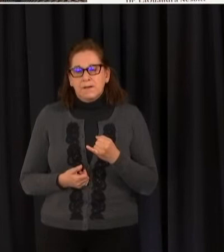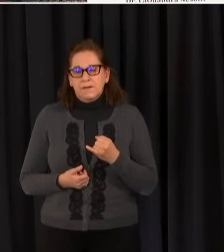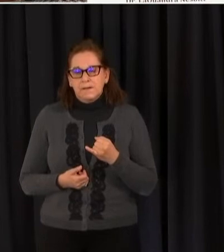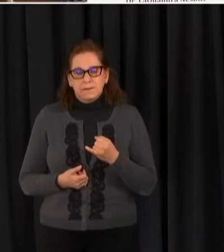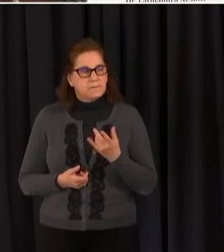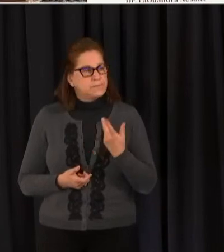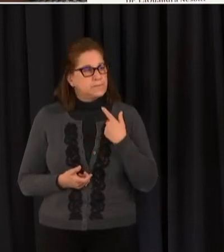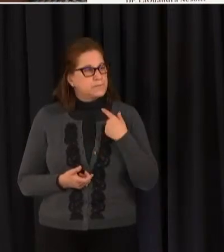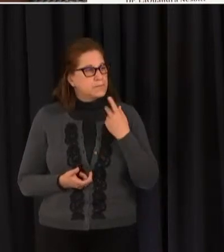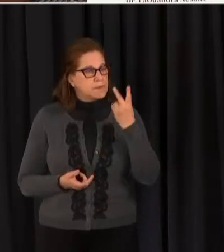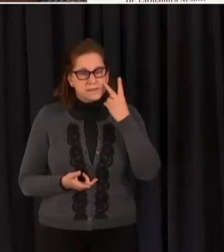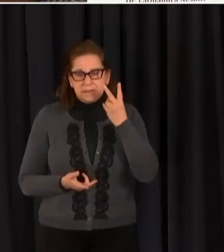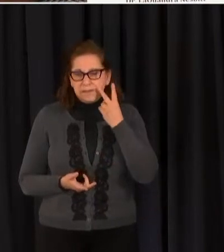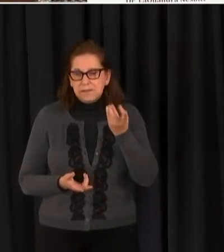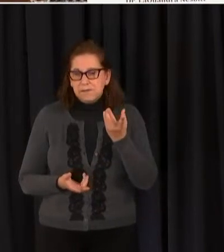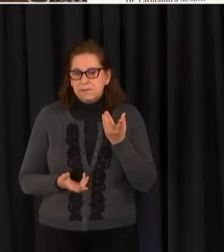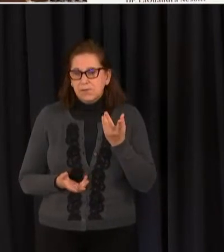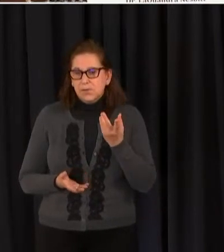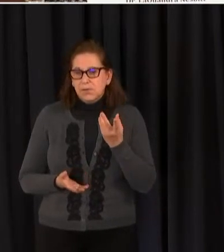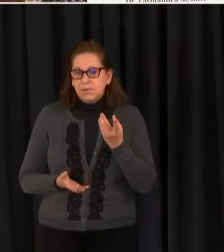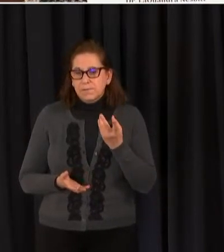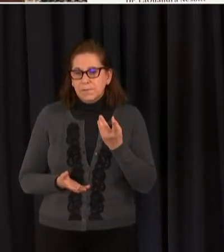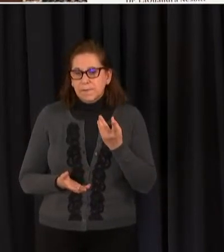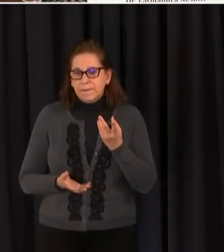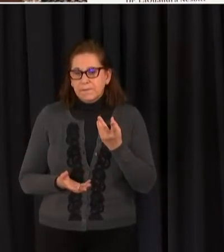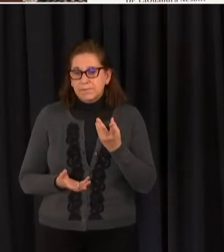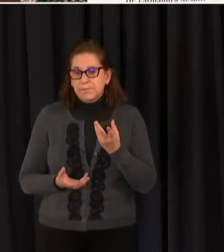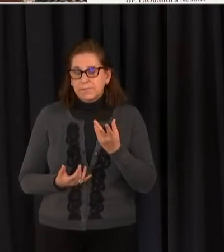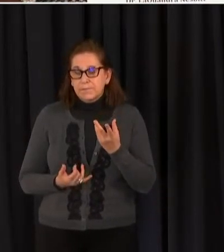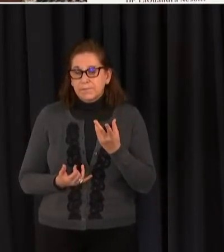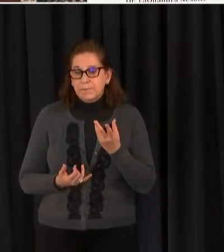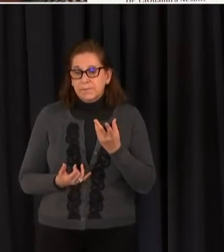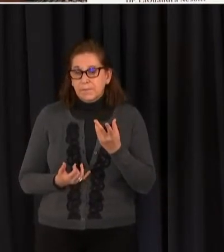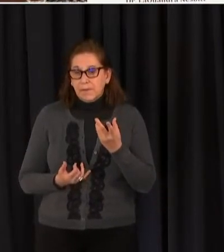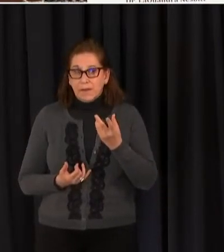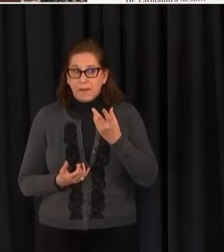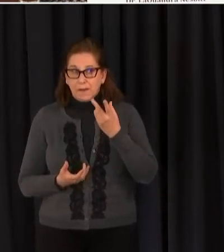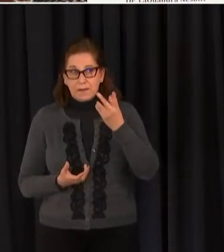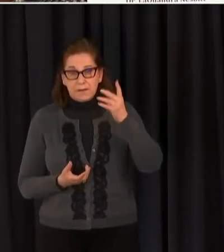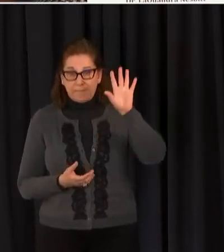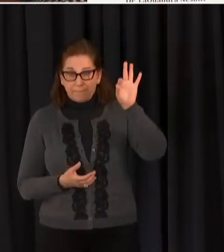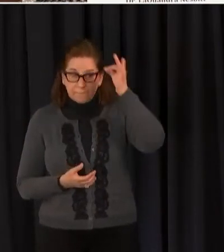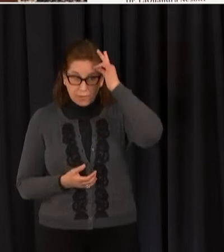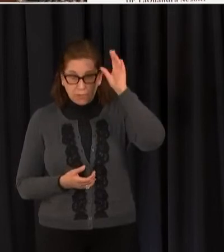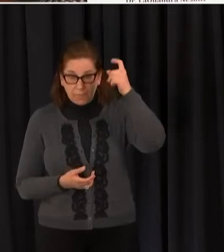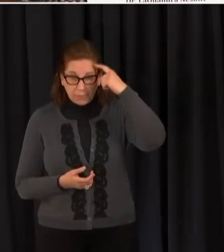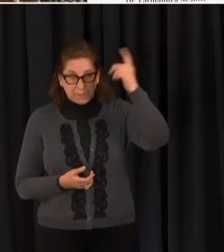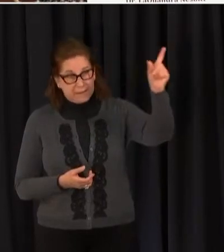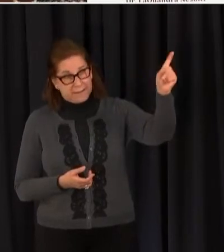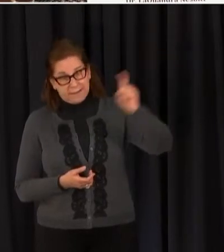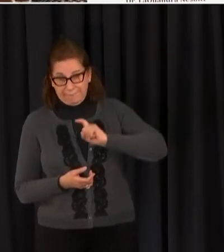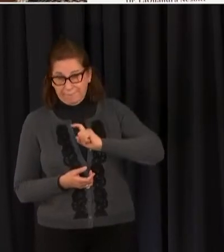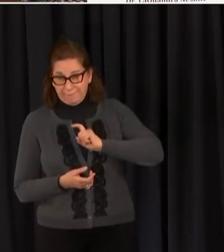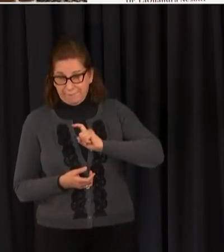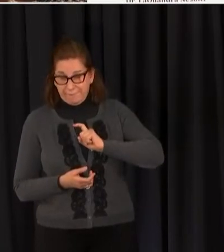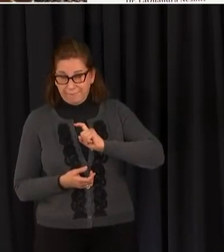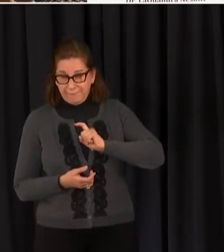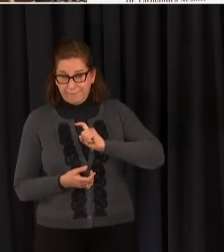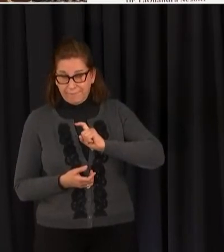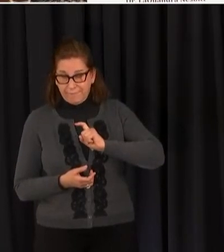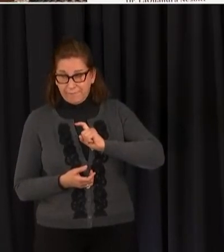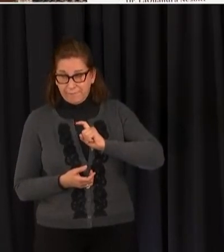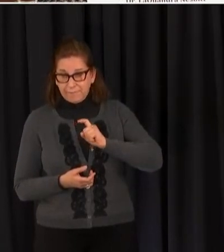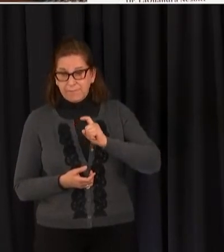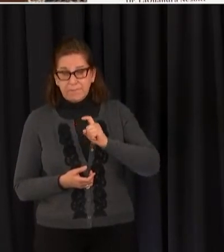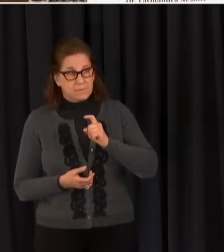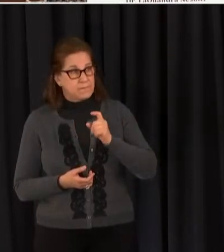visibility, what we know. We know how many doses the federal government is giving to the District of Columbia, the government of the District of Columbia to